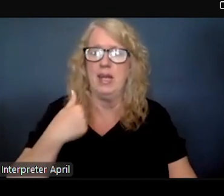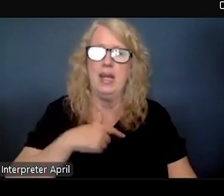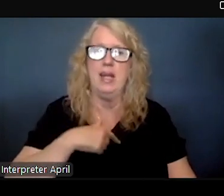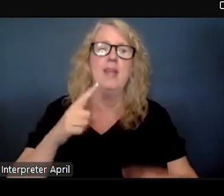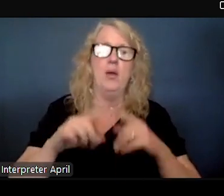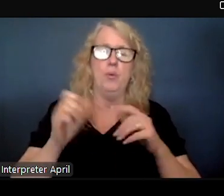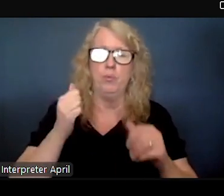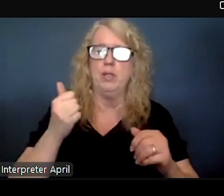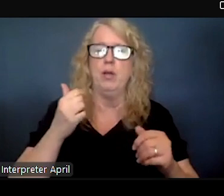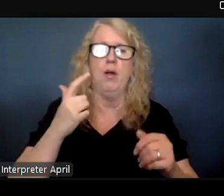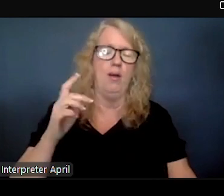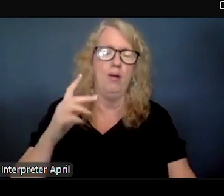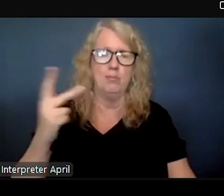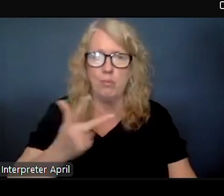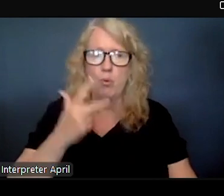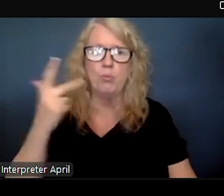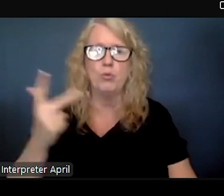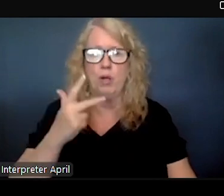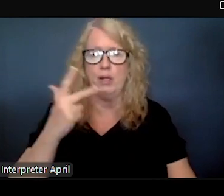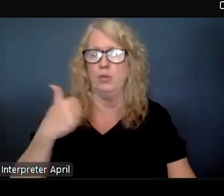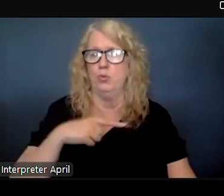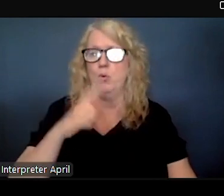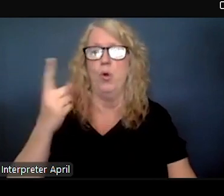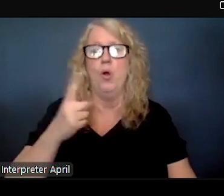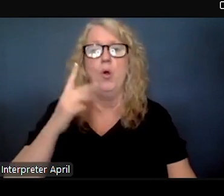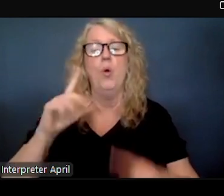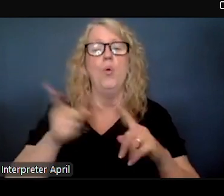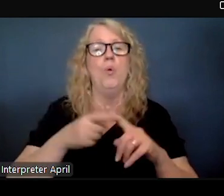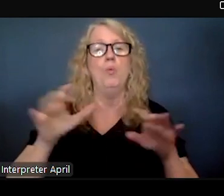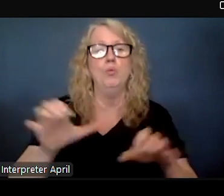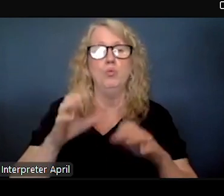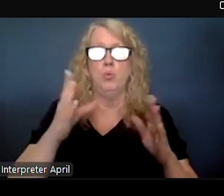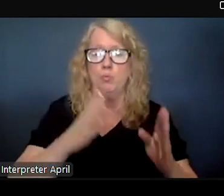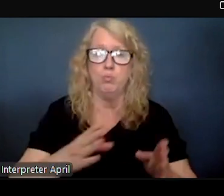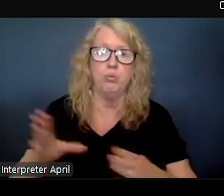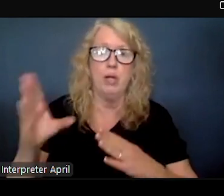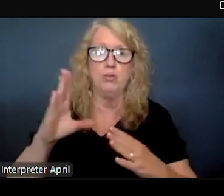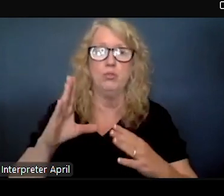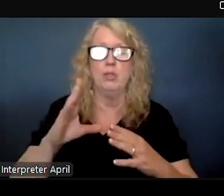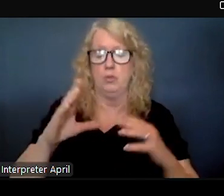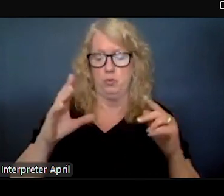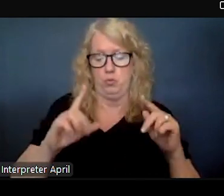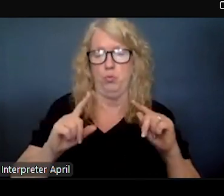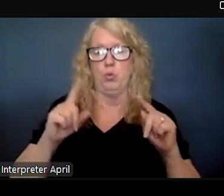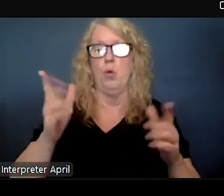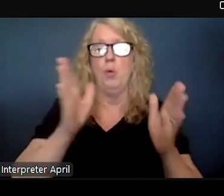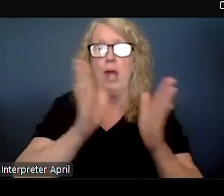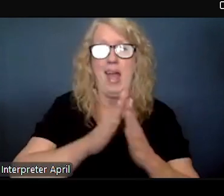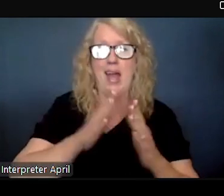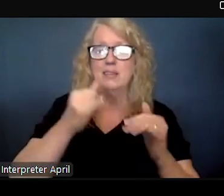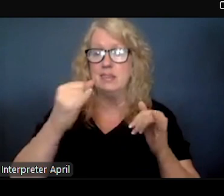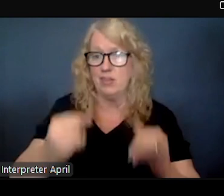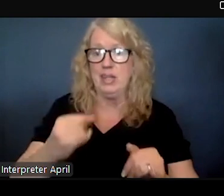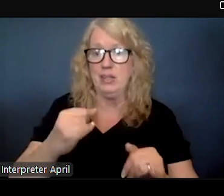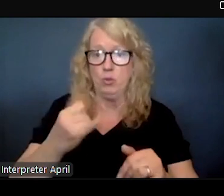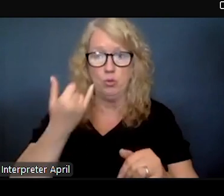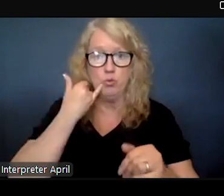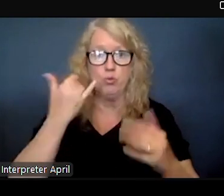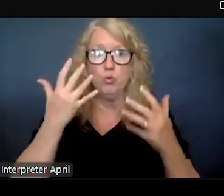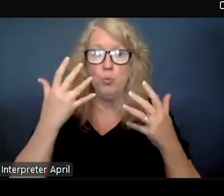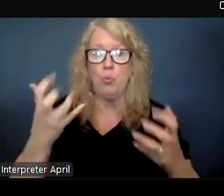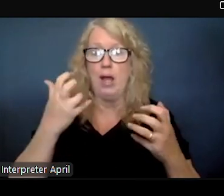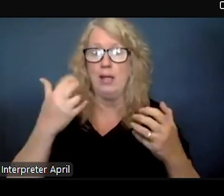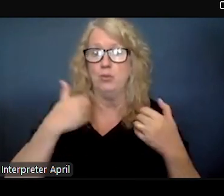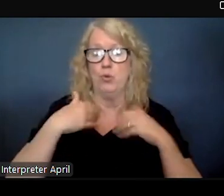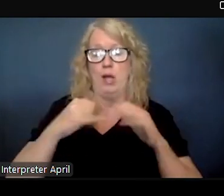Mobile Crisis. So we actually always, when we are doing that preparation to go out on the run, we ask the individuals, do you want us to